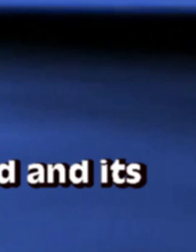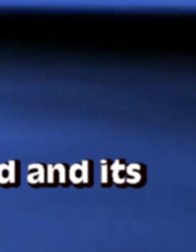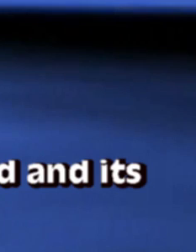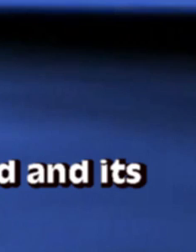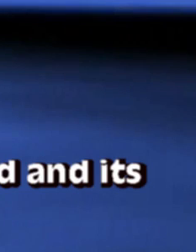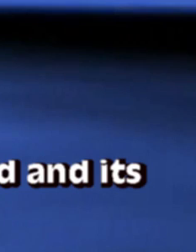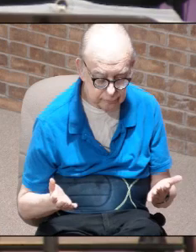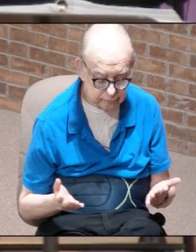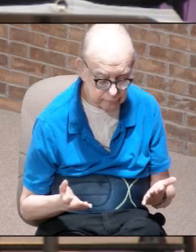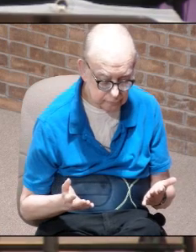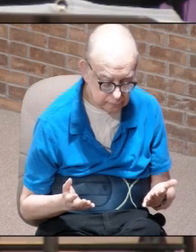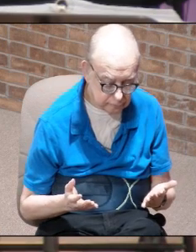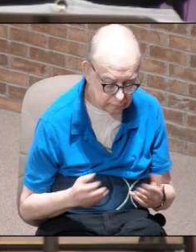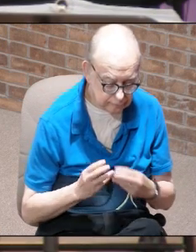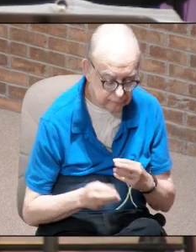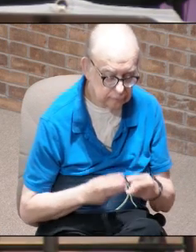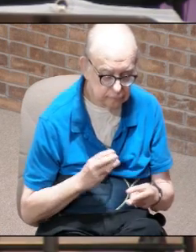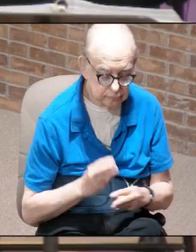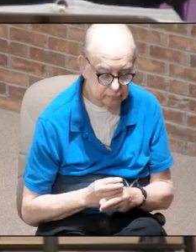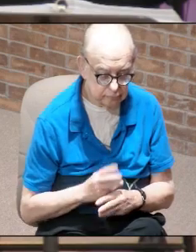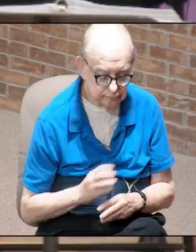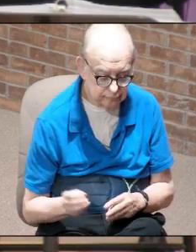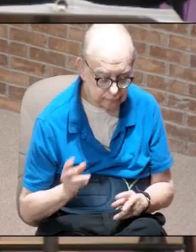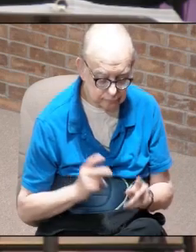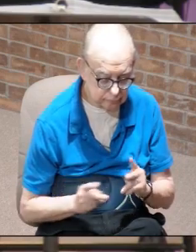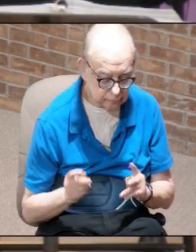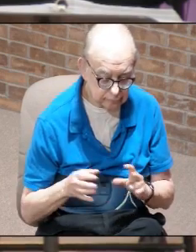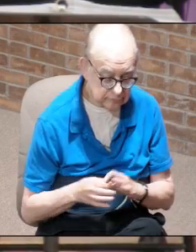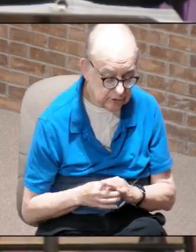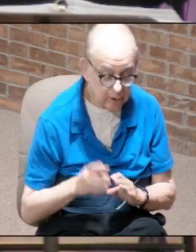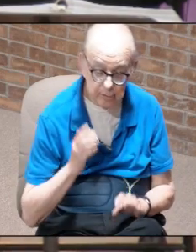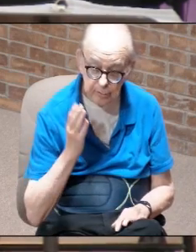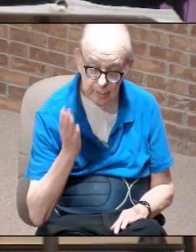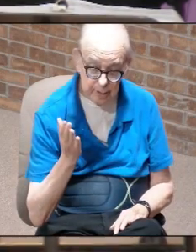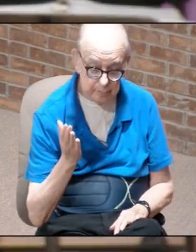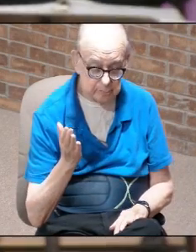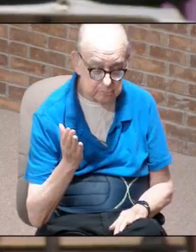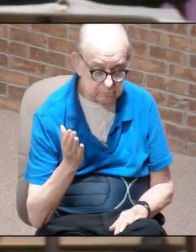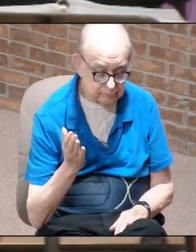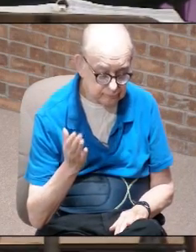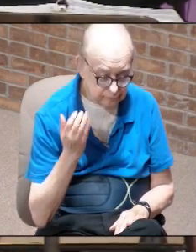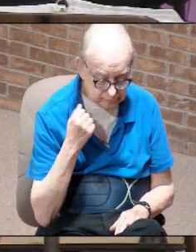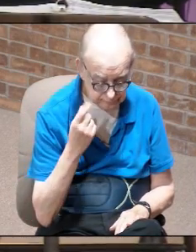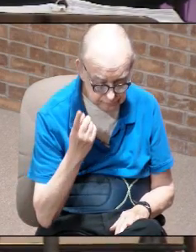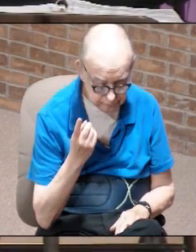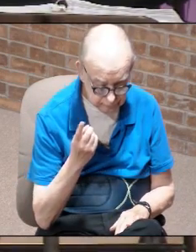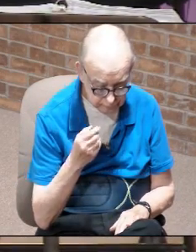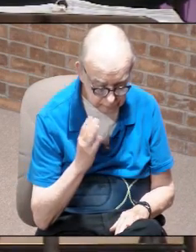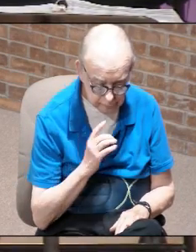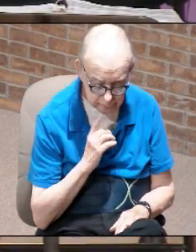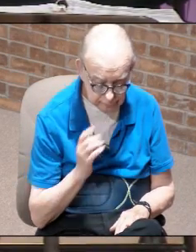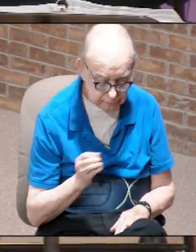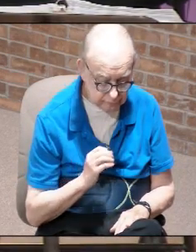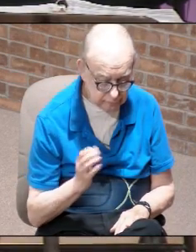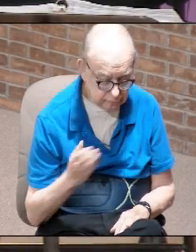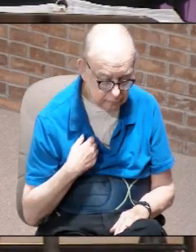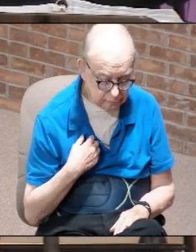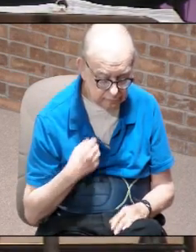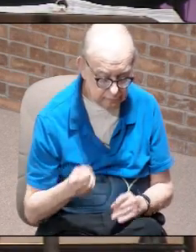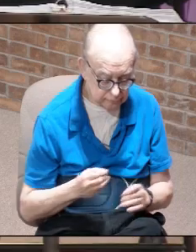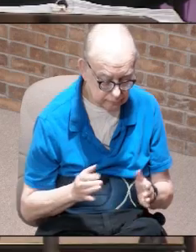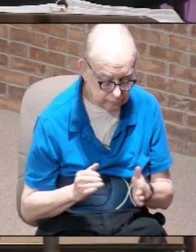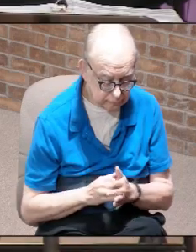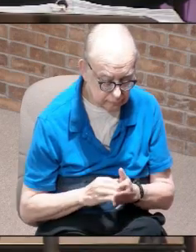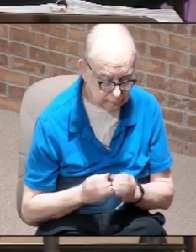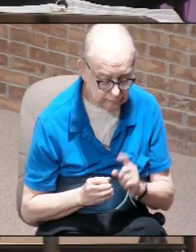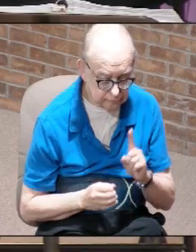to the Lord. The world and its people belong to him. So if we understand that God's the owner and I'm the manager,